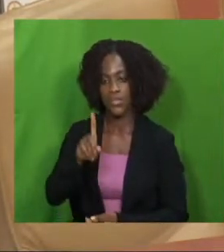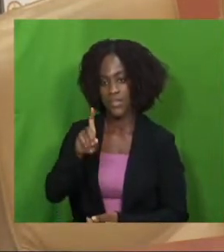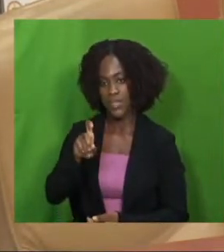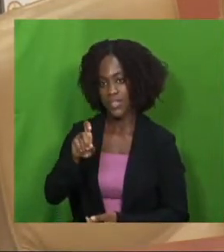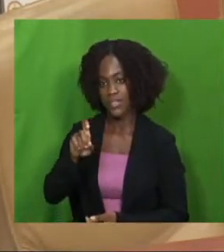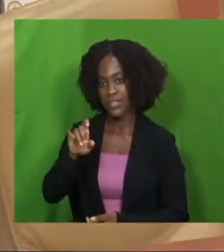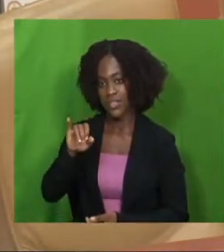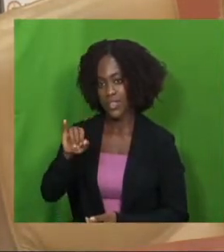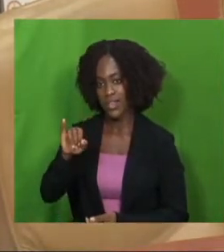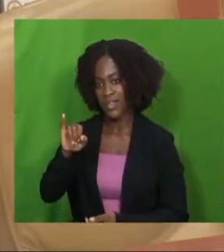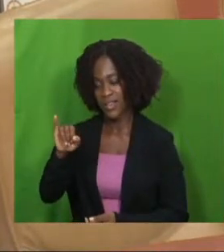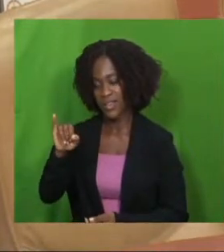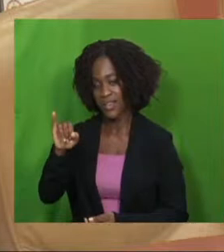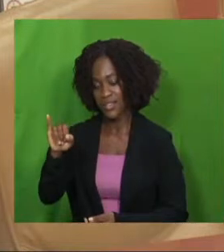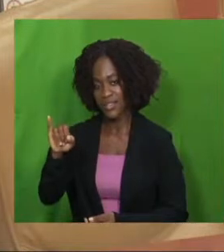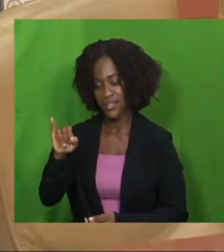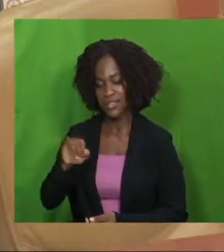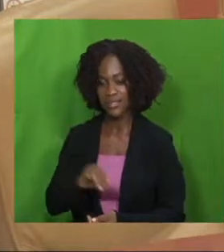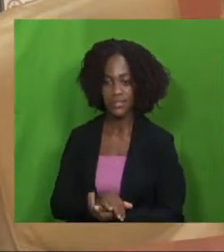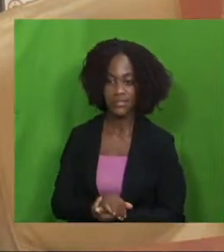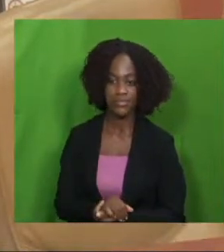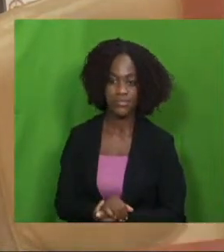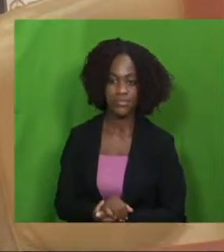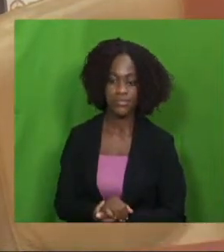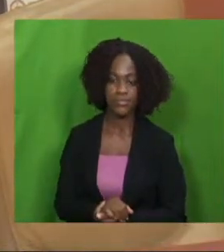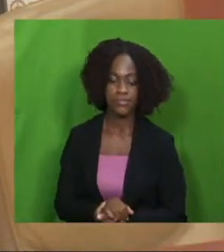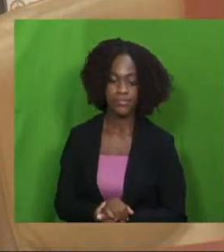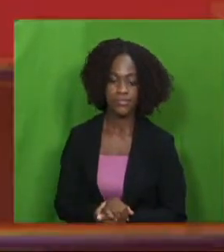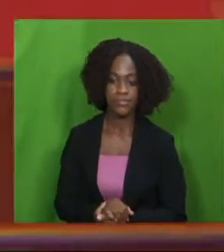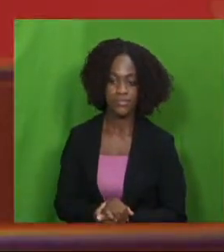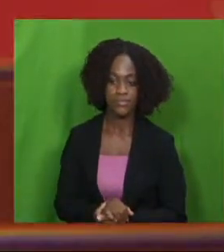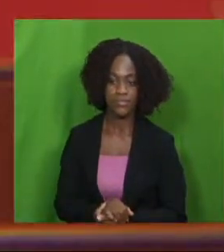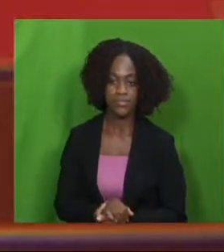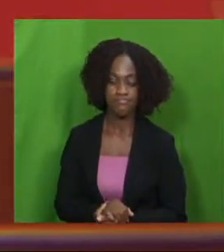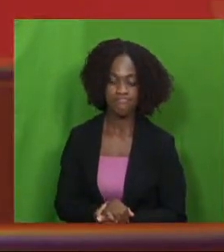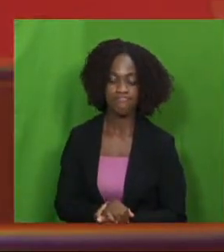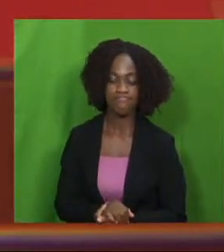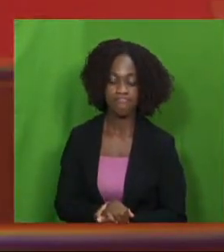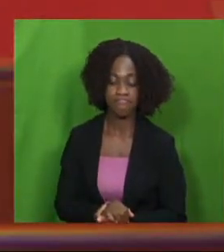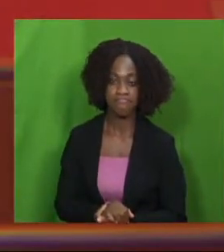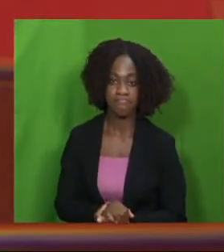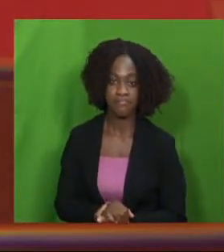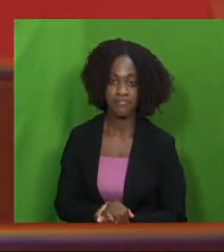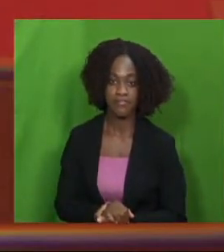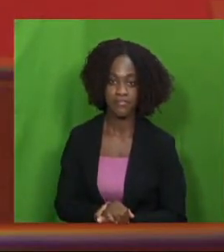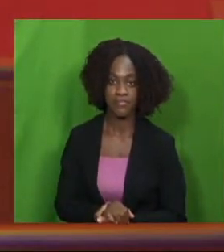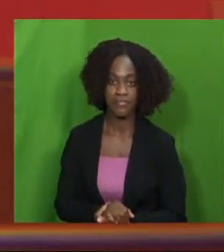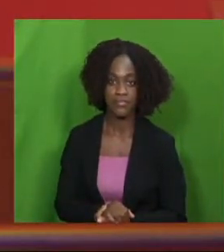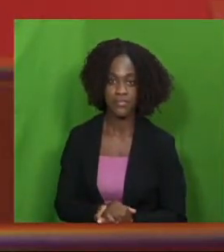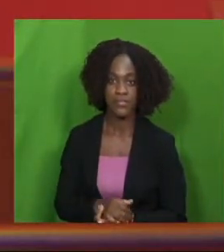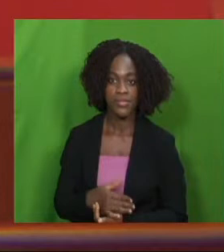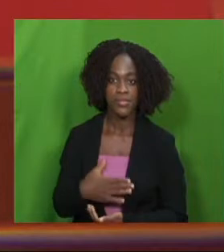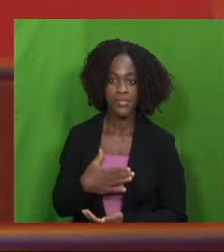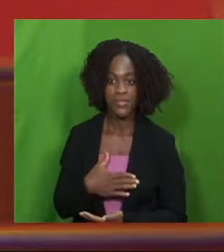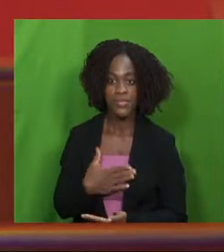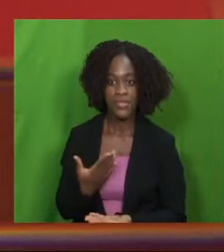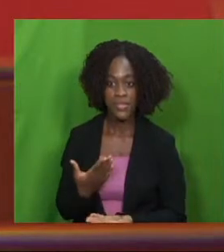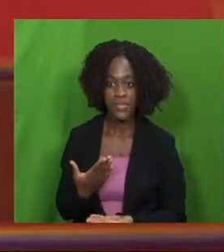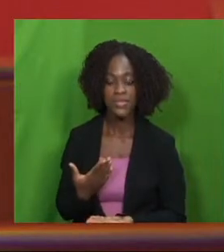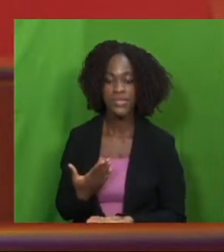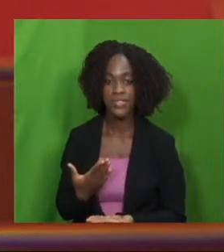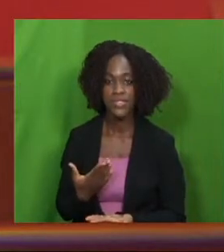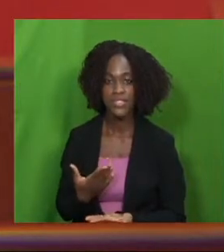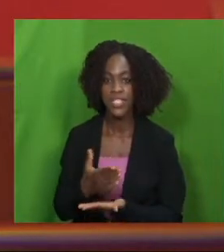XIII. Bloko. Yes. Table office. Clearly, that is what is spelled at